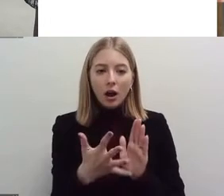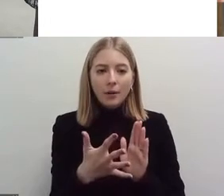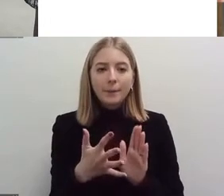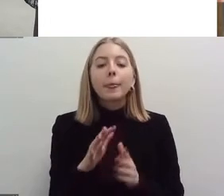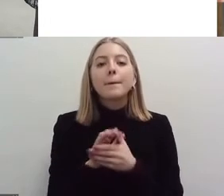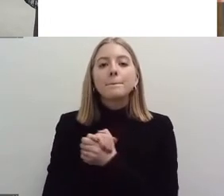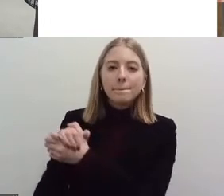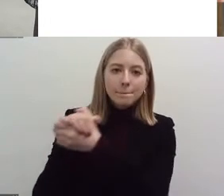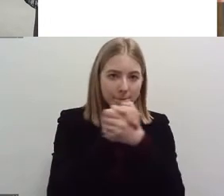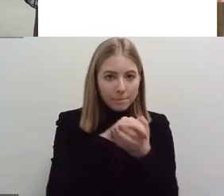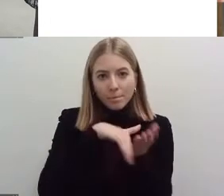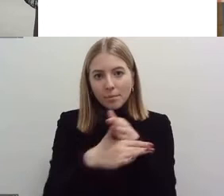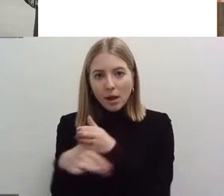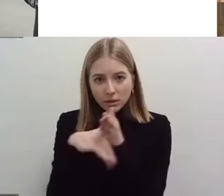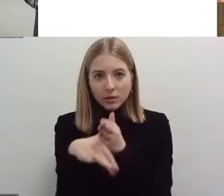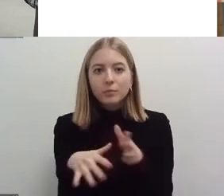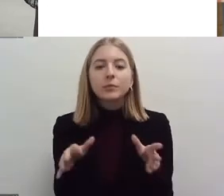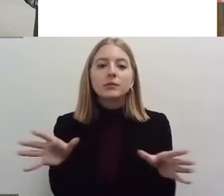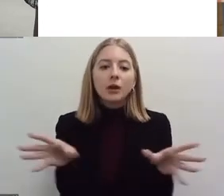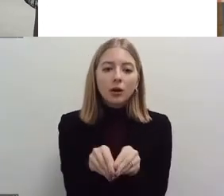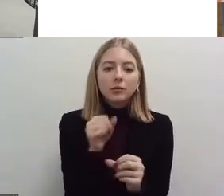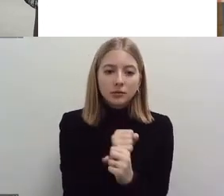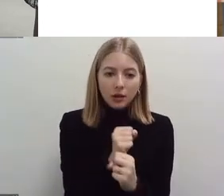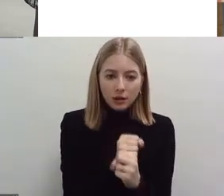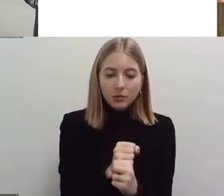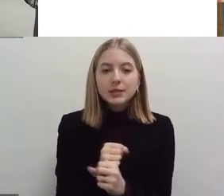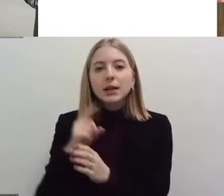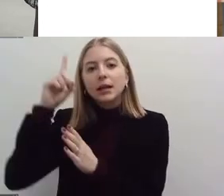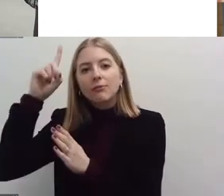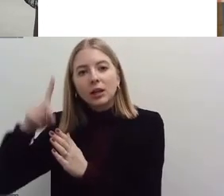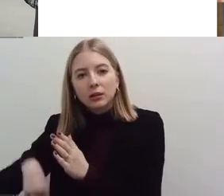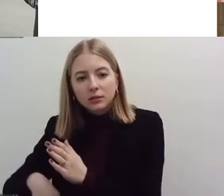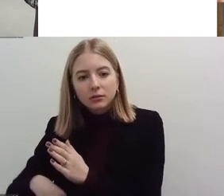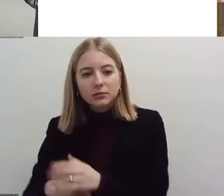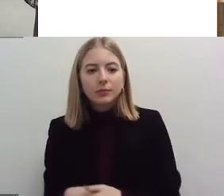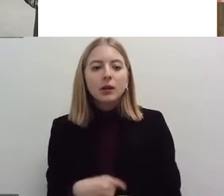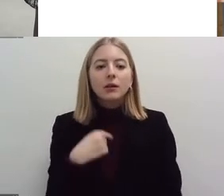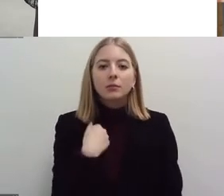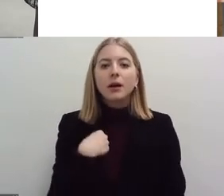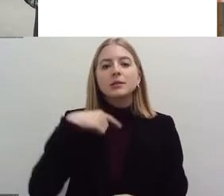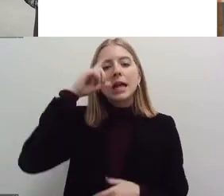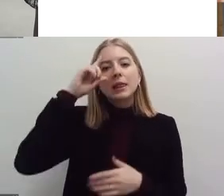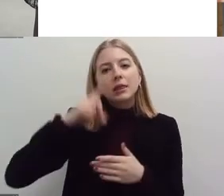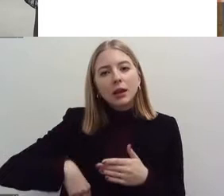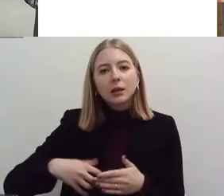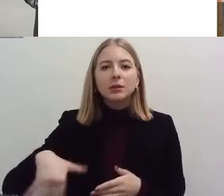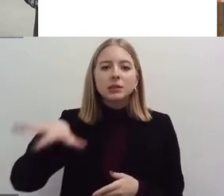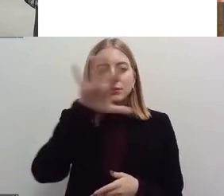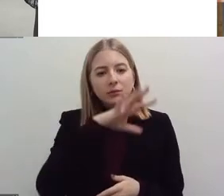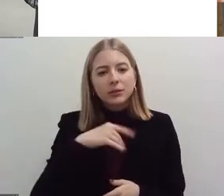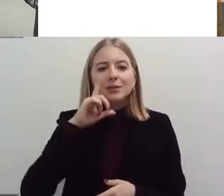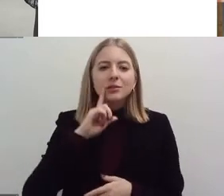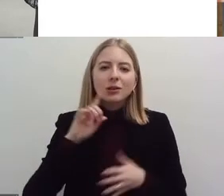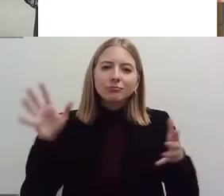social services, the government, and other organizations working towards bettering the lives of the kids in foster care. We hope to establish a